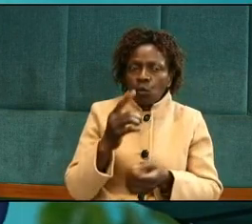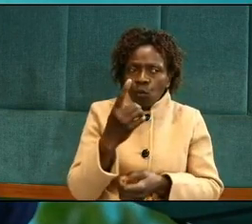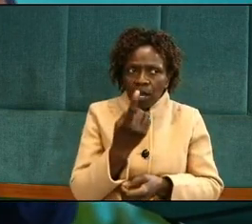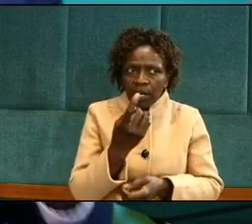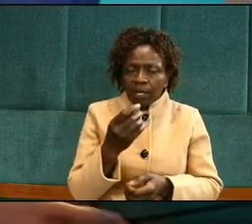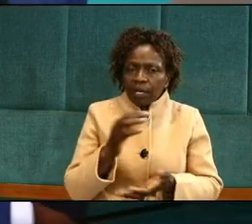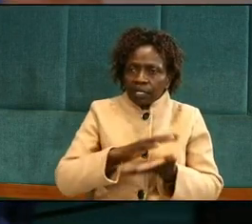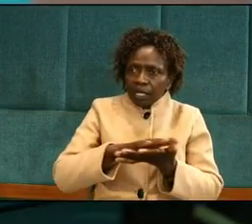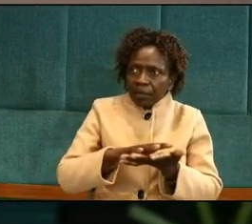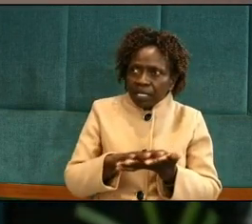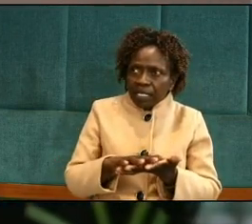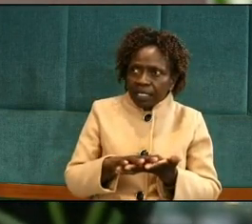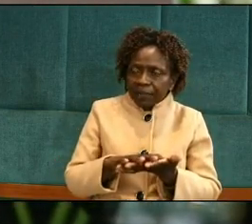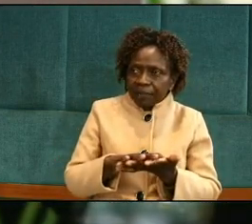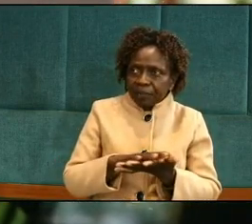one established